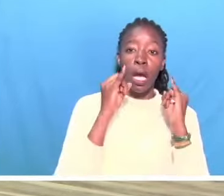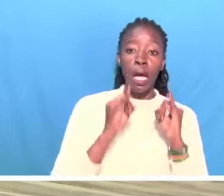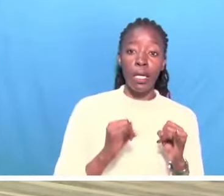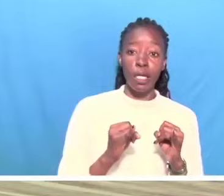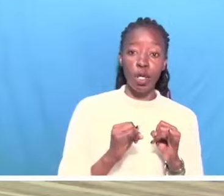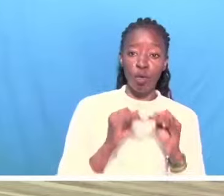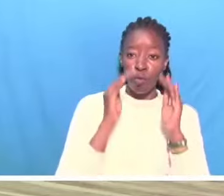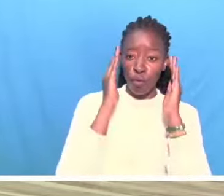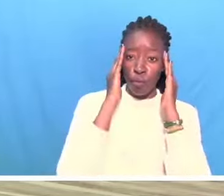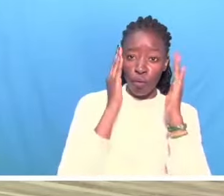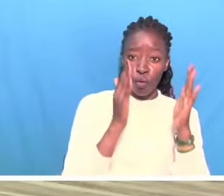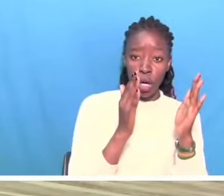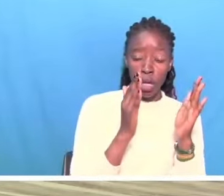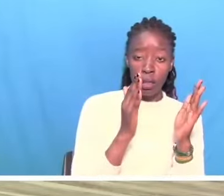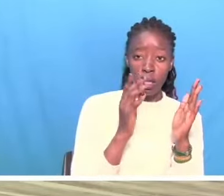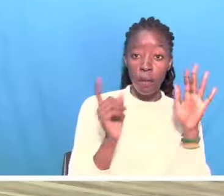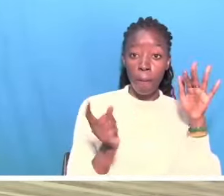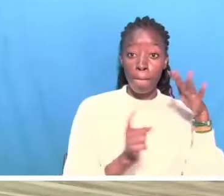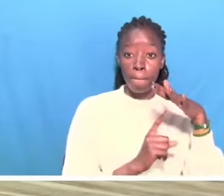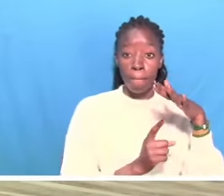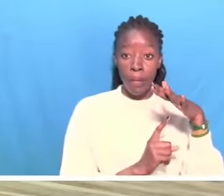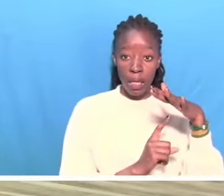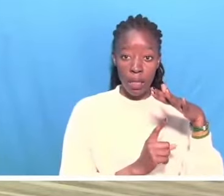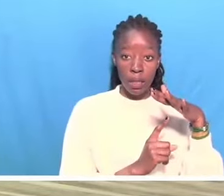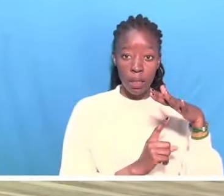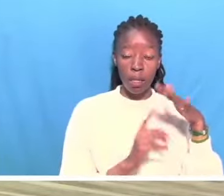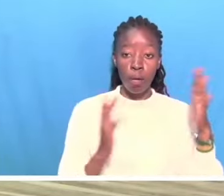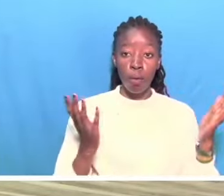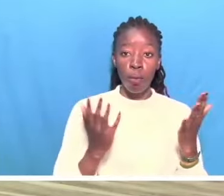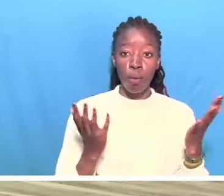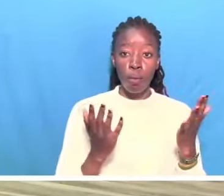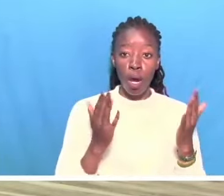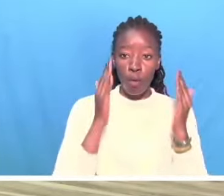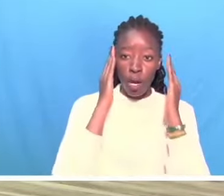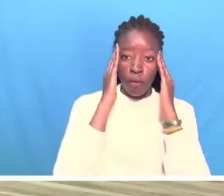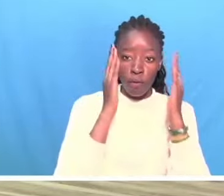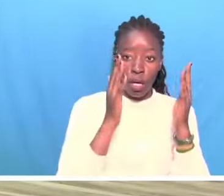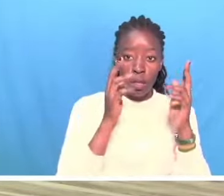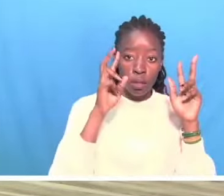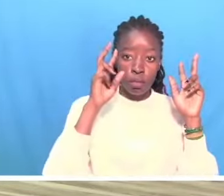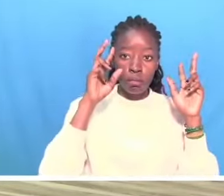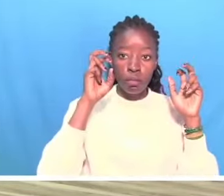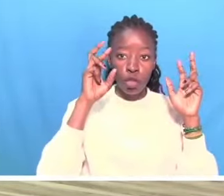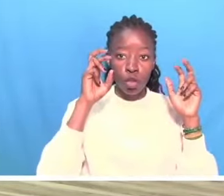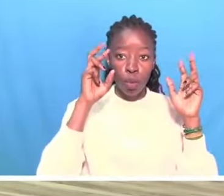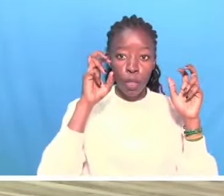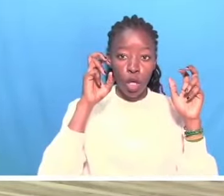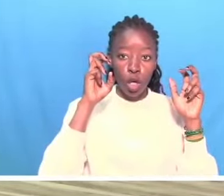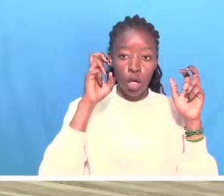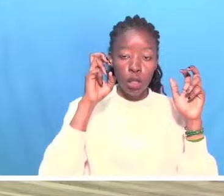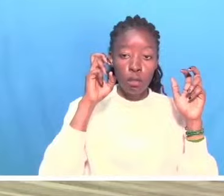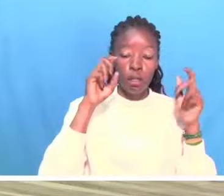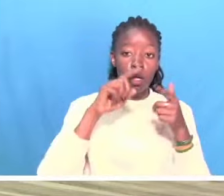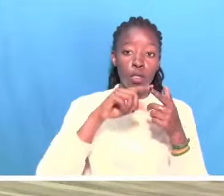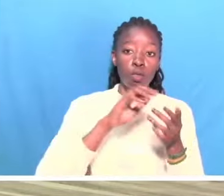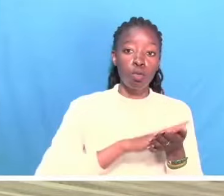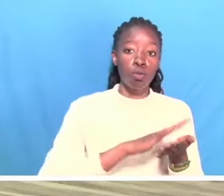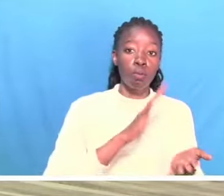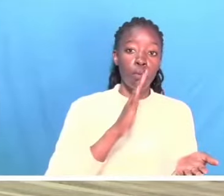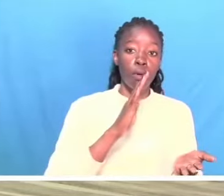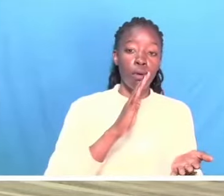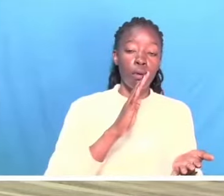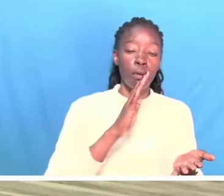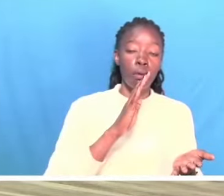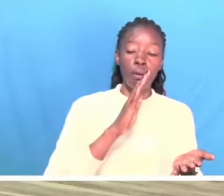approach to pulpit ministry, where we are shifting from topical to a more exegetical approach to the